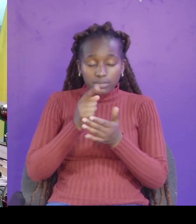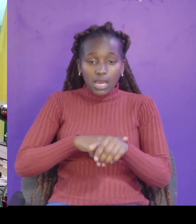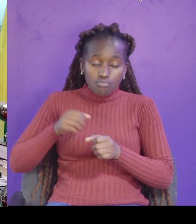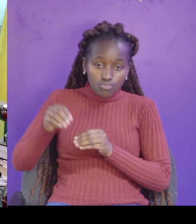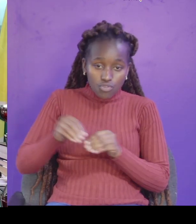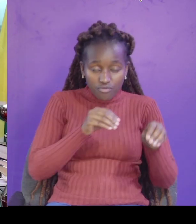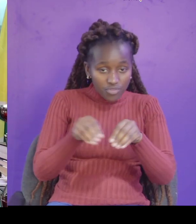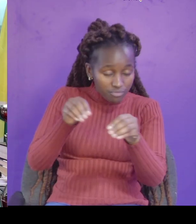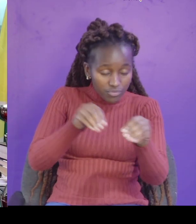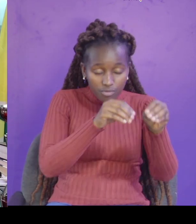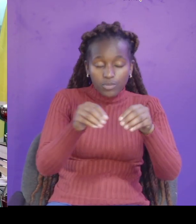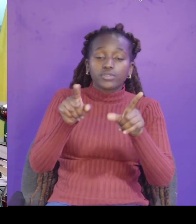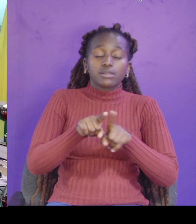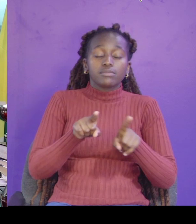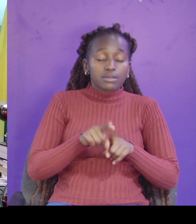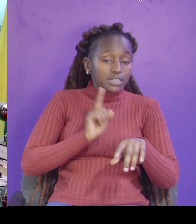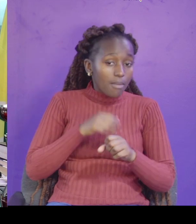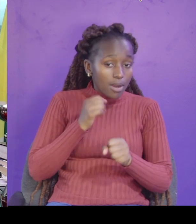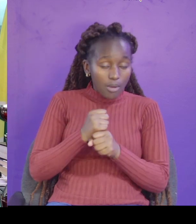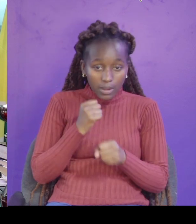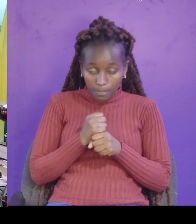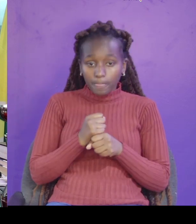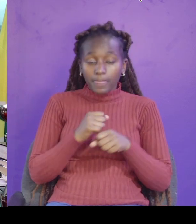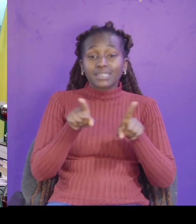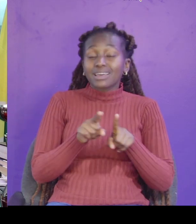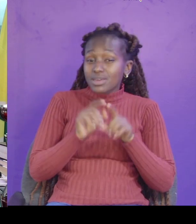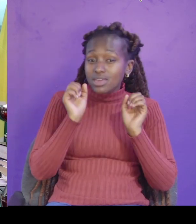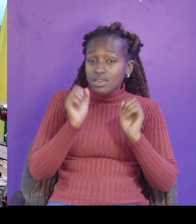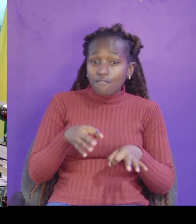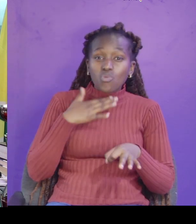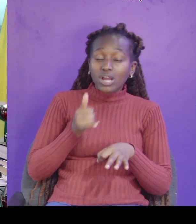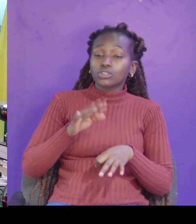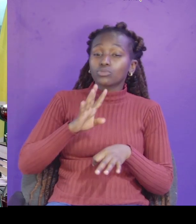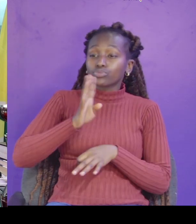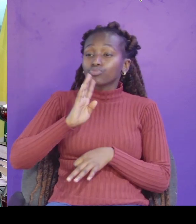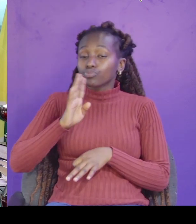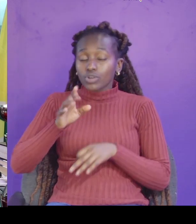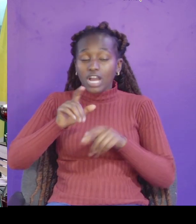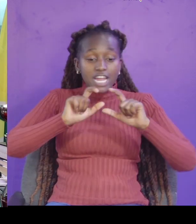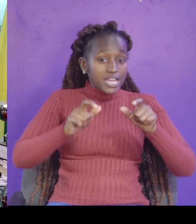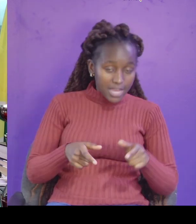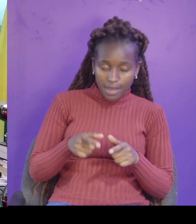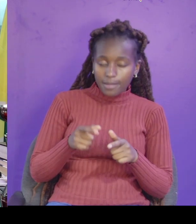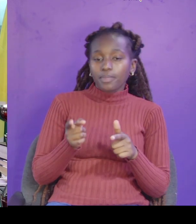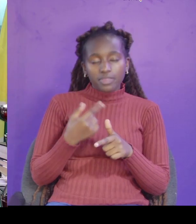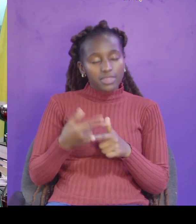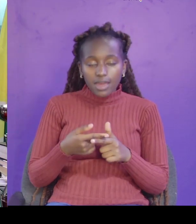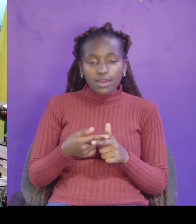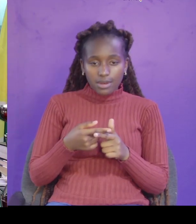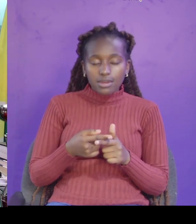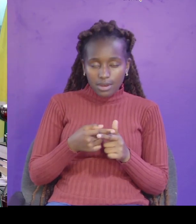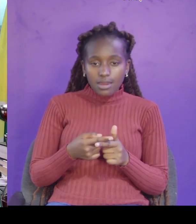her duty, even when she's to deliver maybe a speech or anything, she is well briefed by that